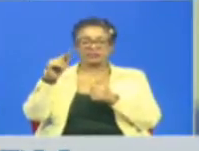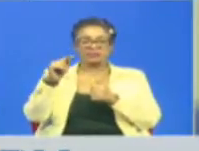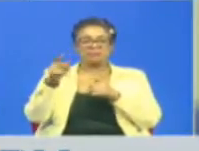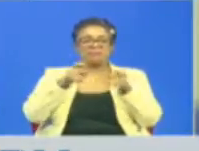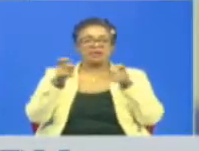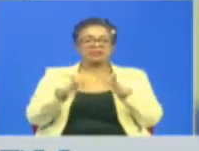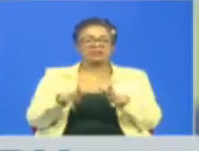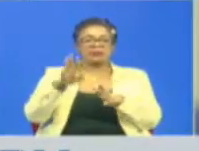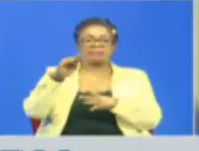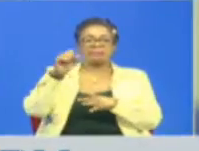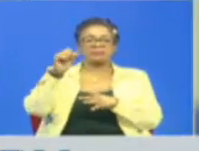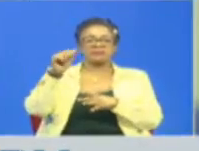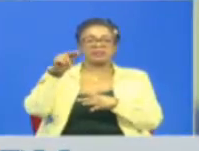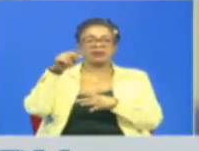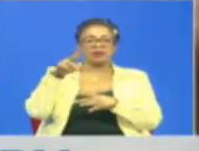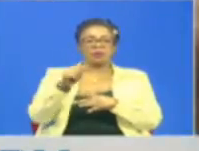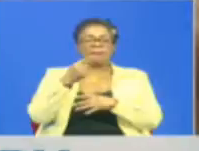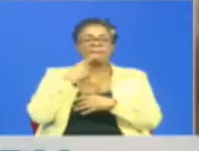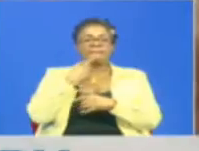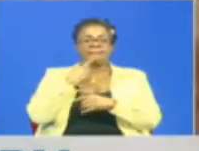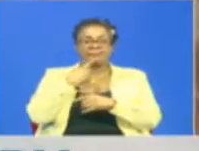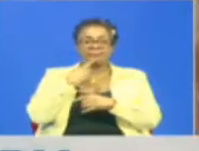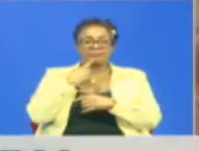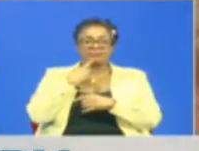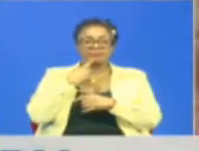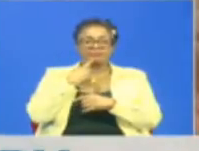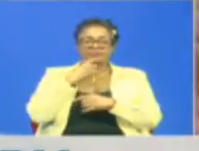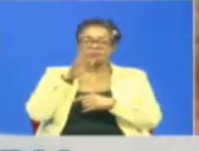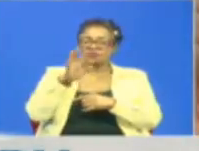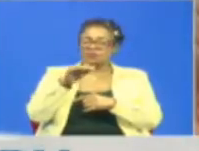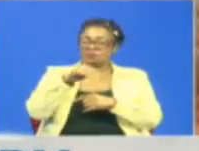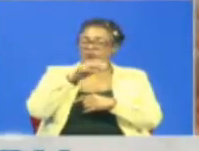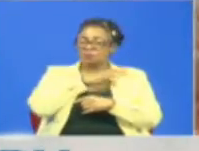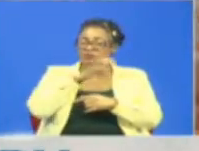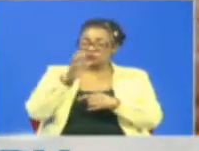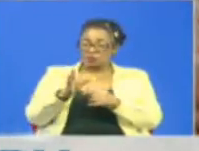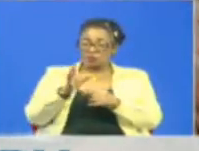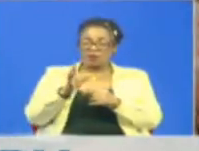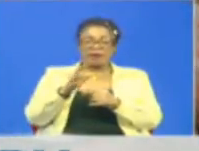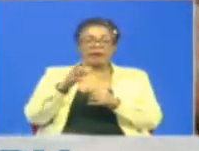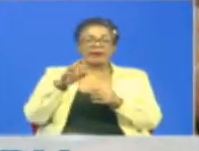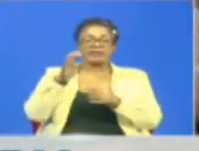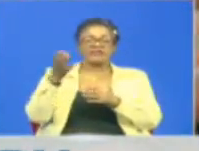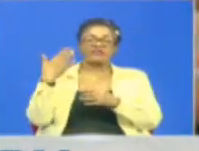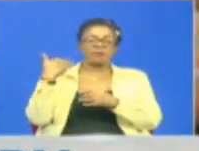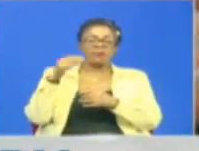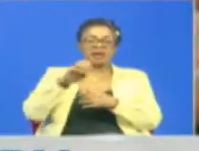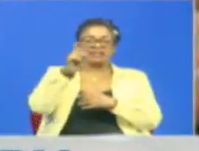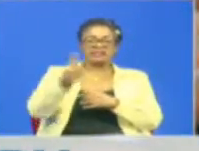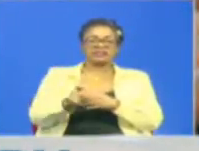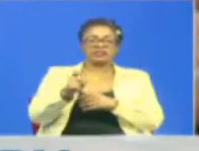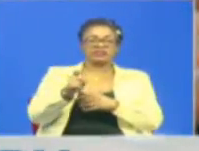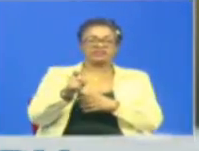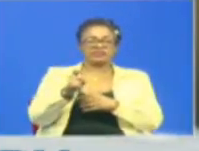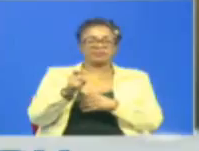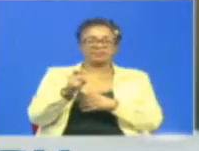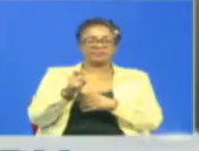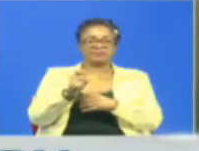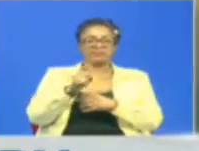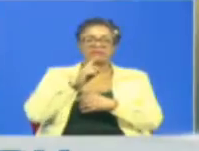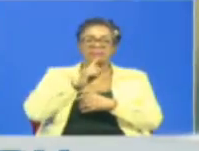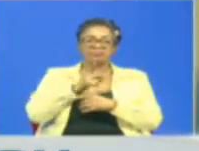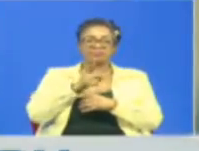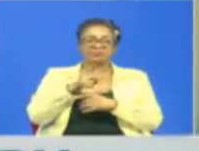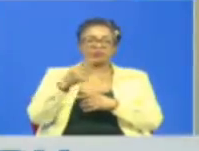Msando, which she claims came from the commission's former chief executive officer, Ezra Chiloba. On